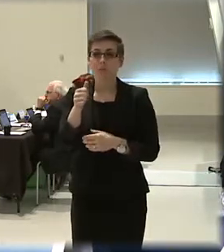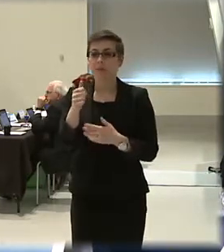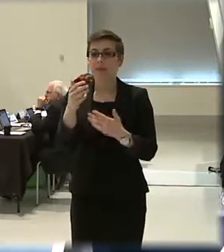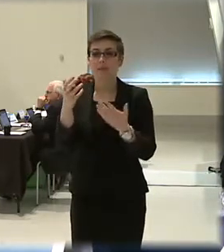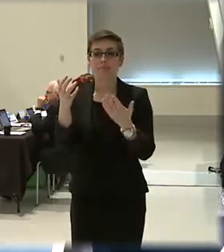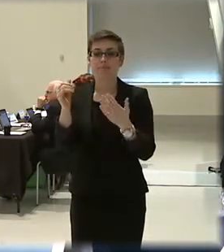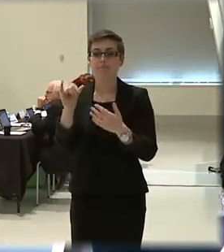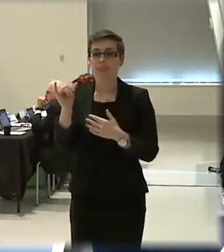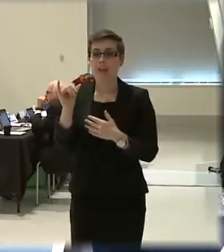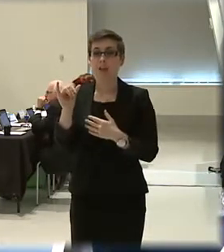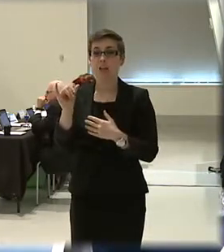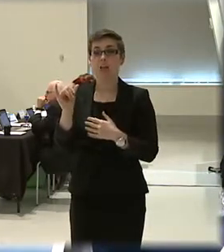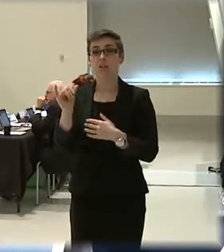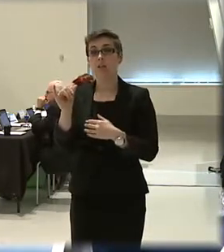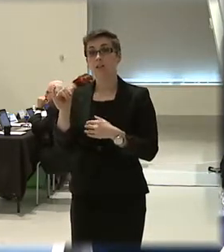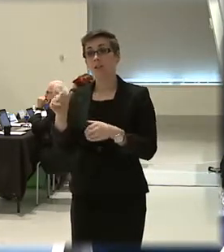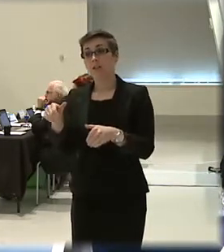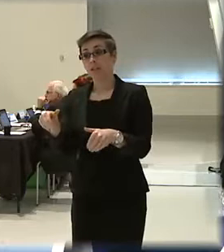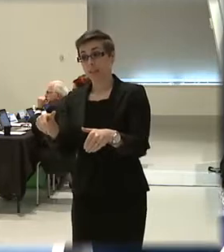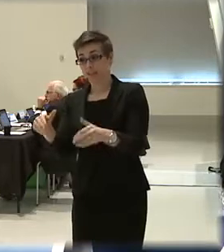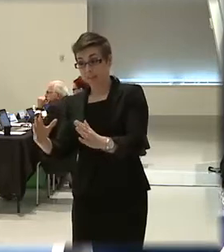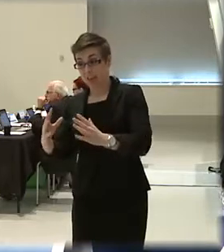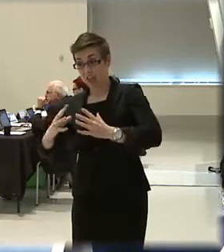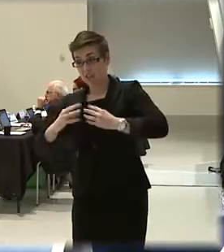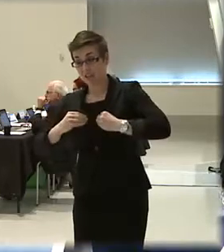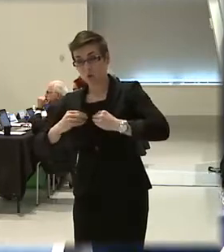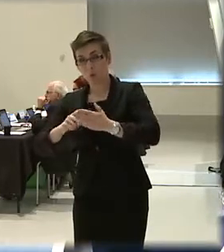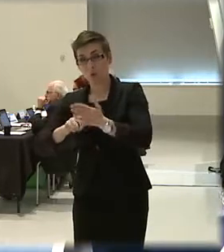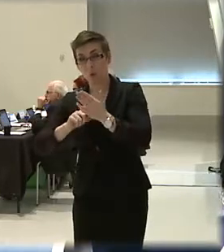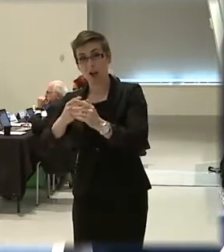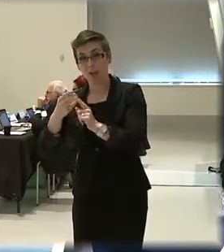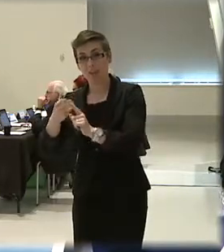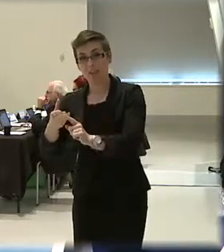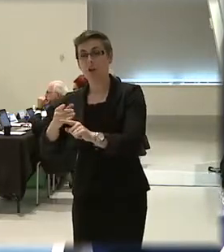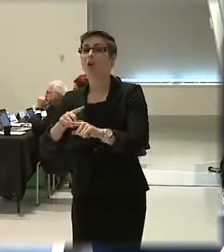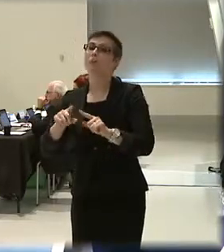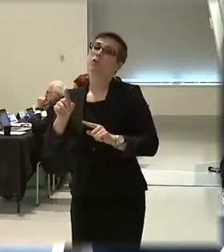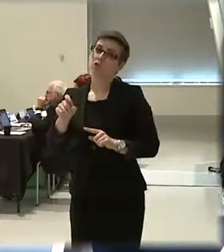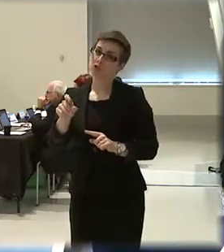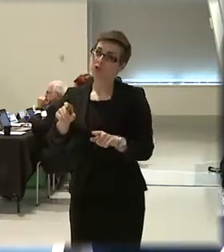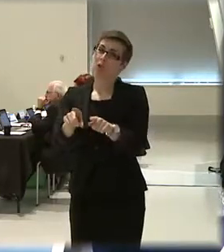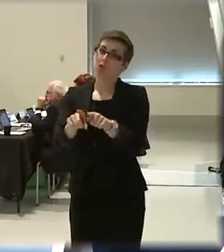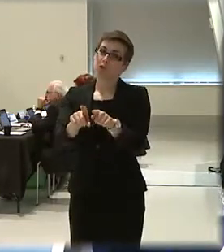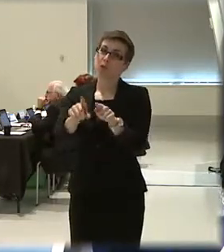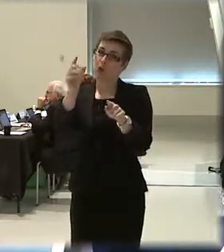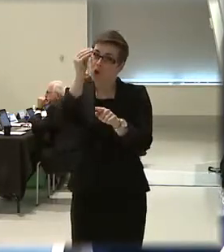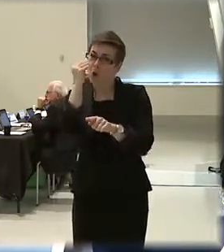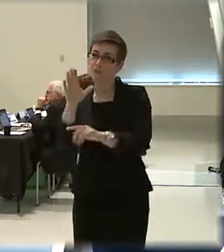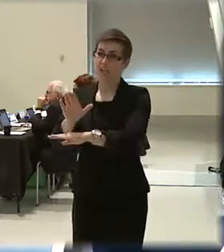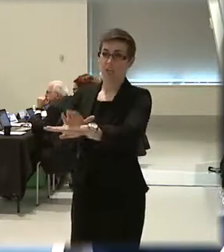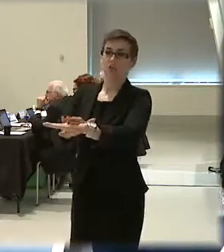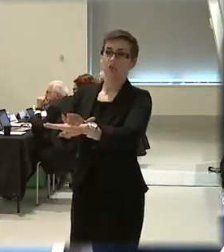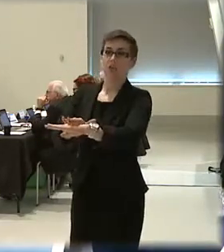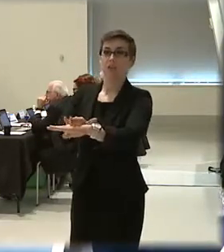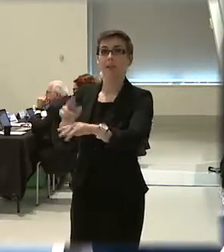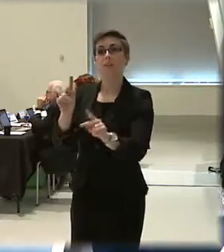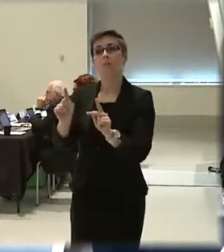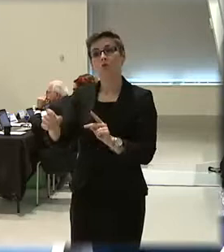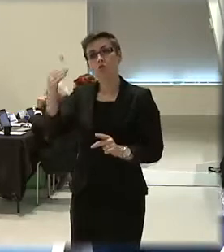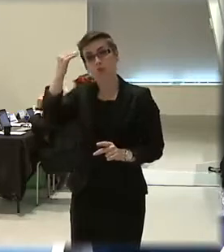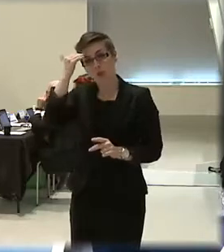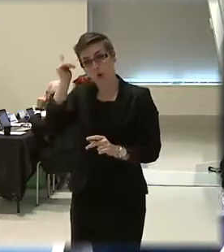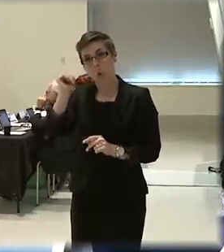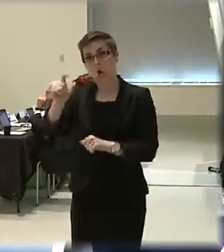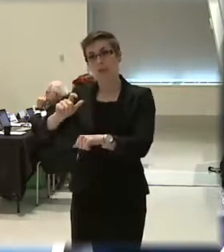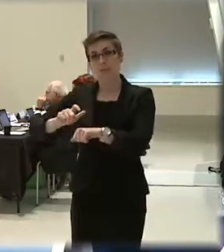consent requirement there, although we do still believe that there should be notification. So people should know all the time if they're